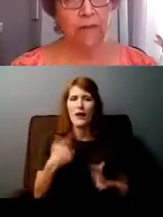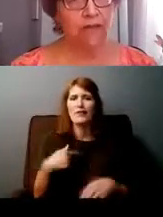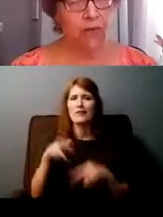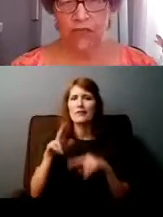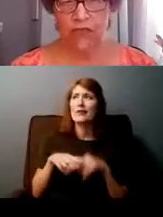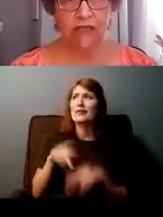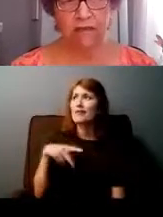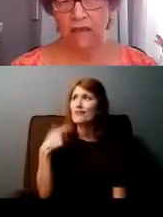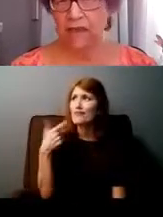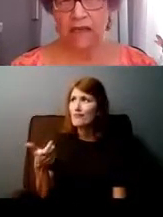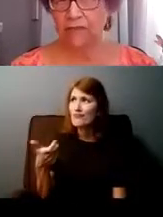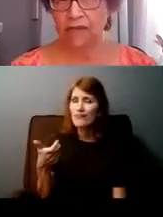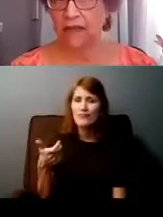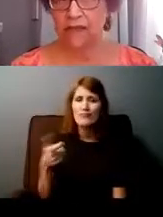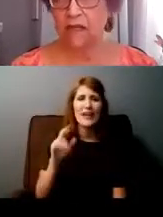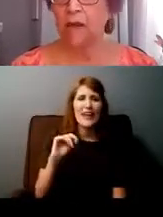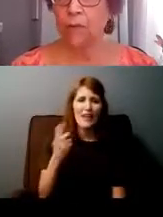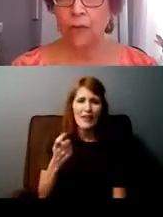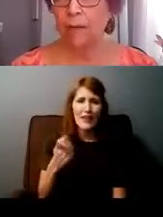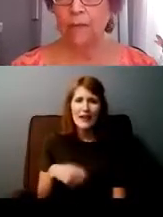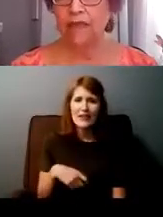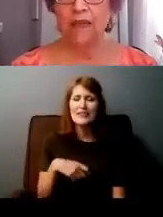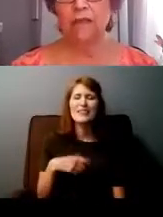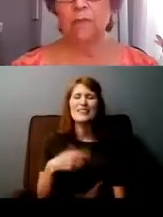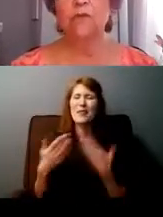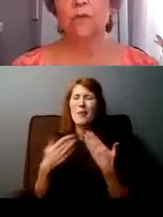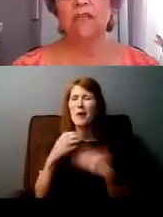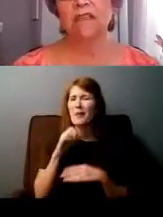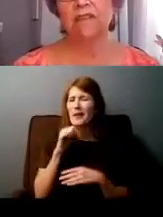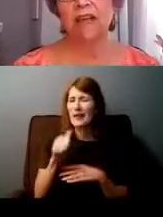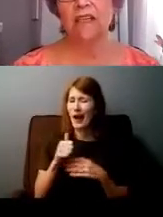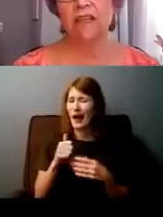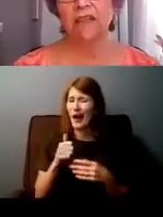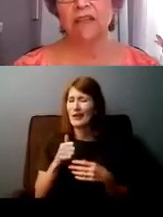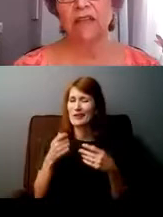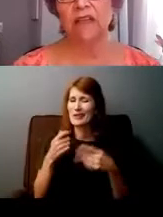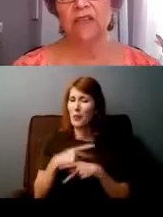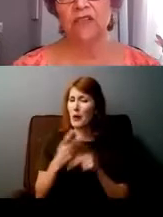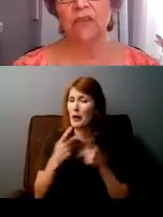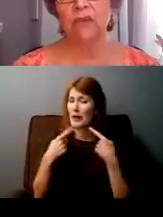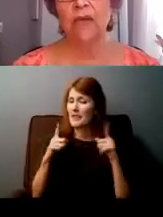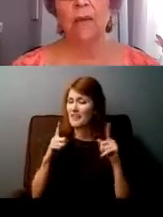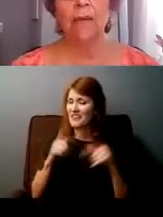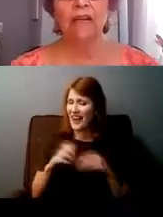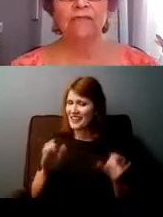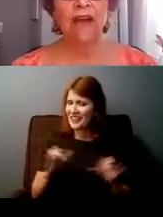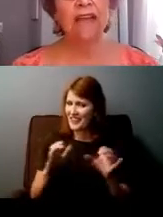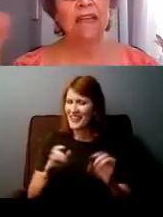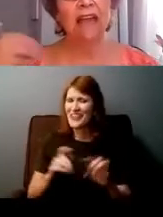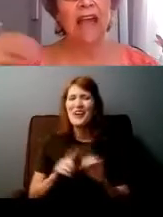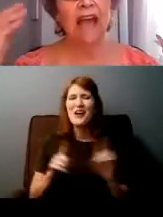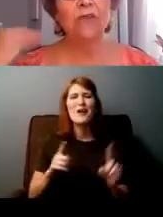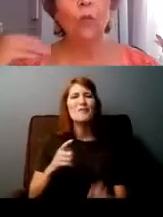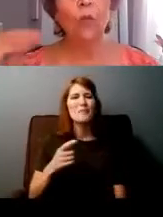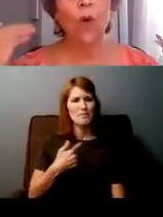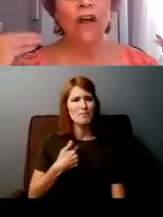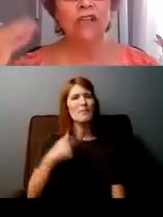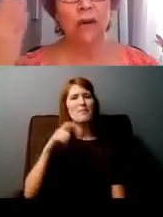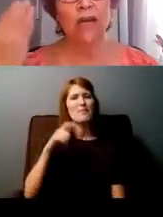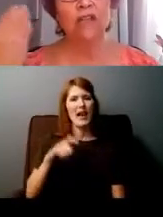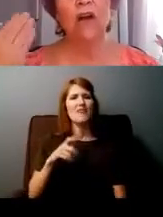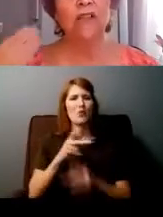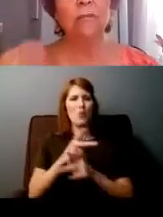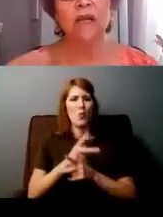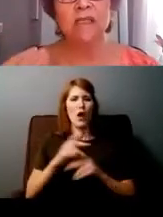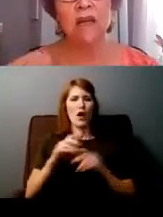TV and binge watching Netflix, probably not the most productive activity that I could do. But I find that I have to watch